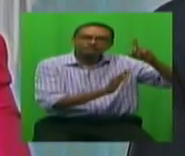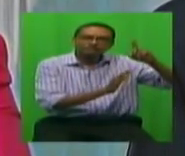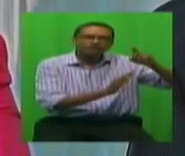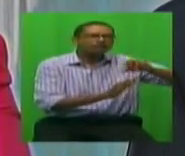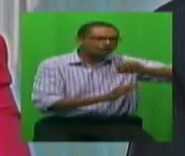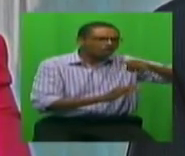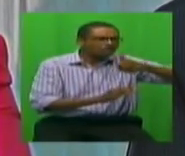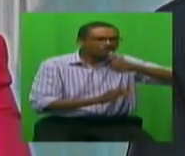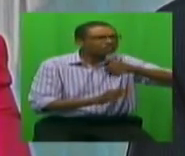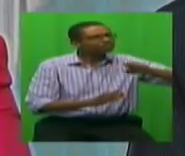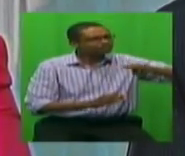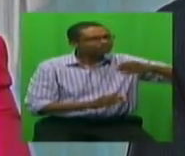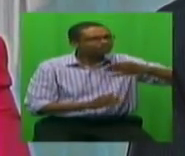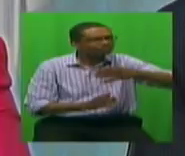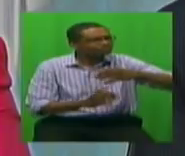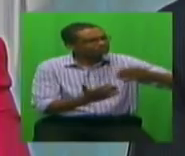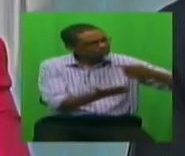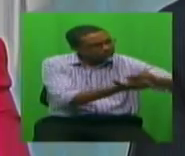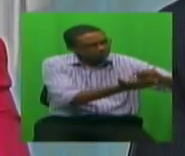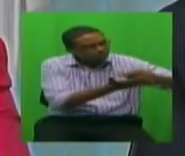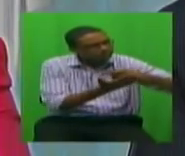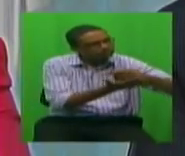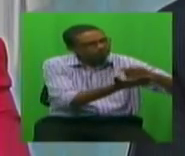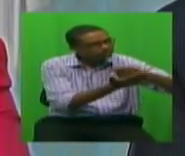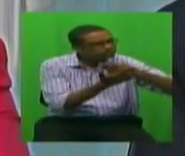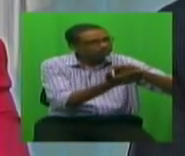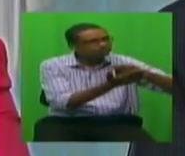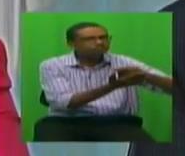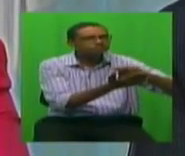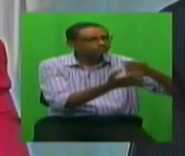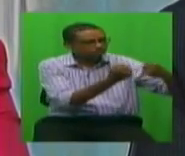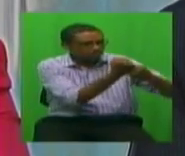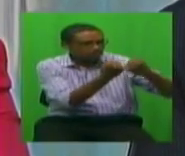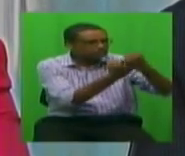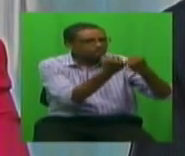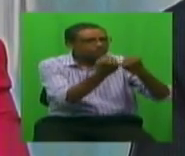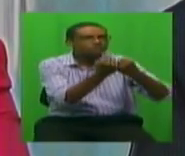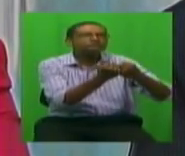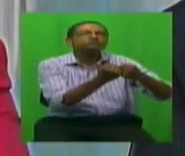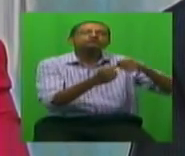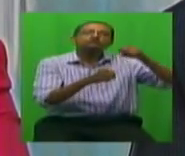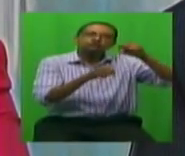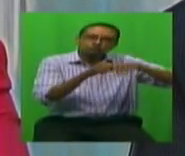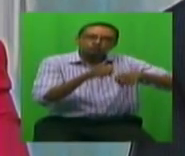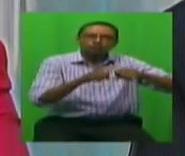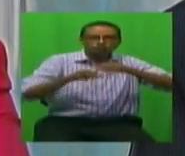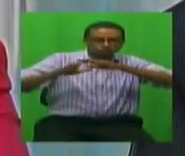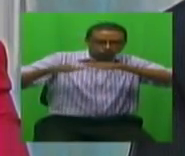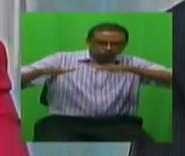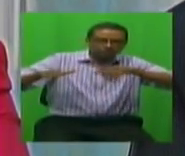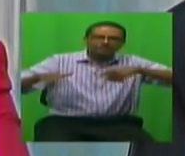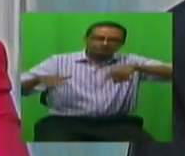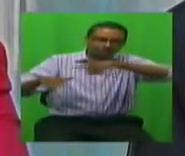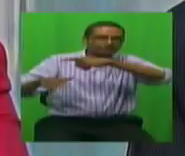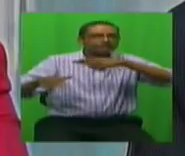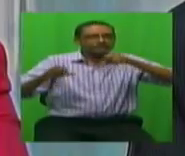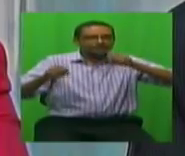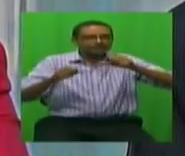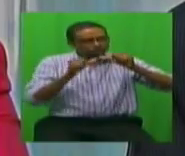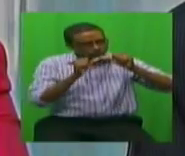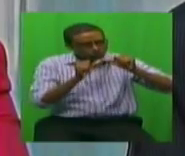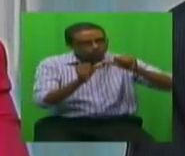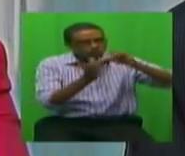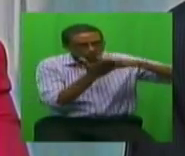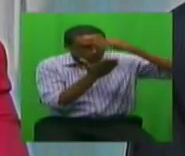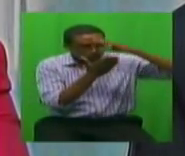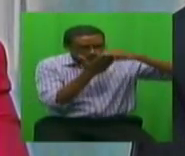and heads together so that our children will have an opportunity of continuing their education. Another